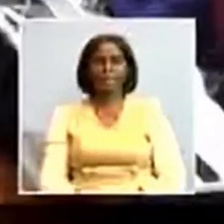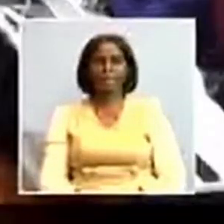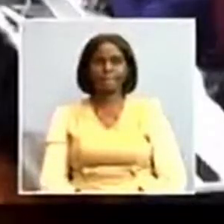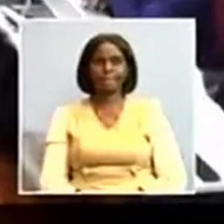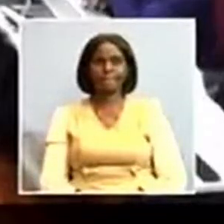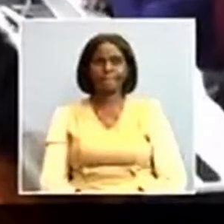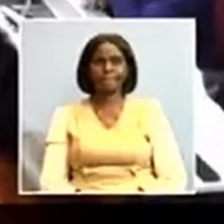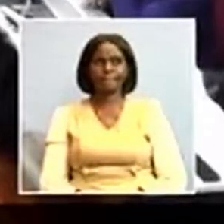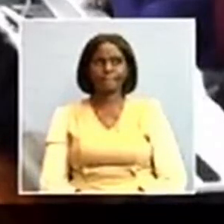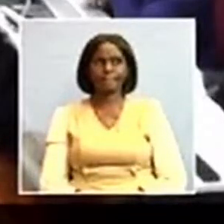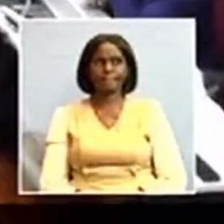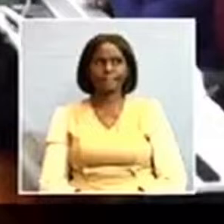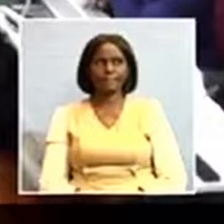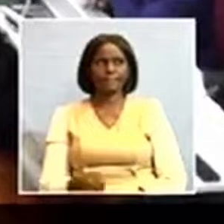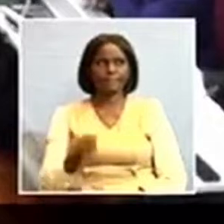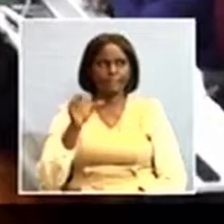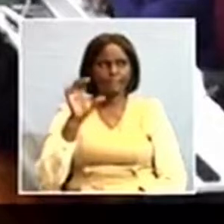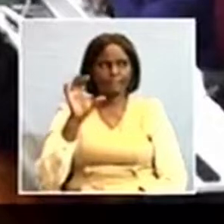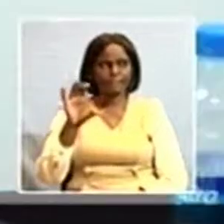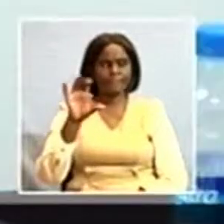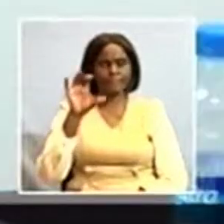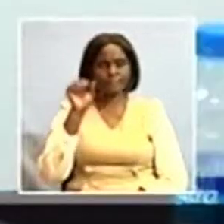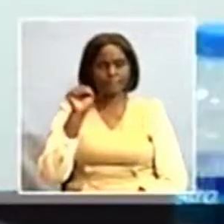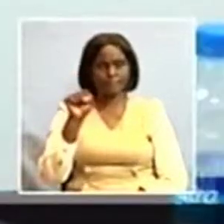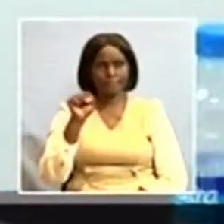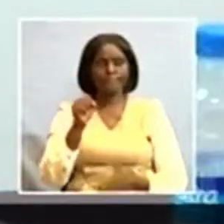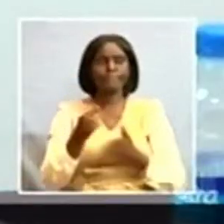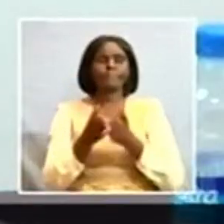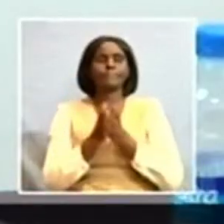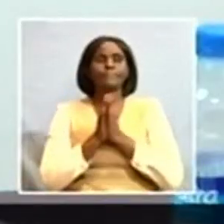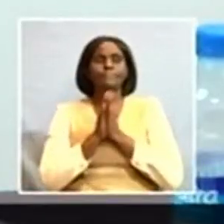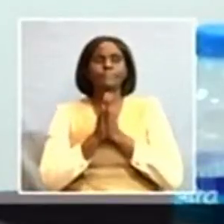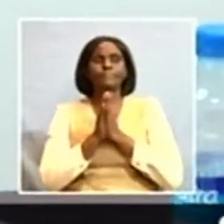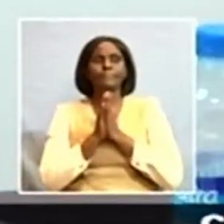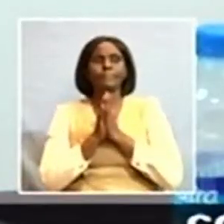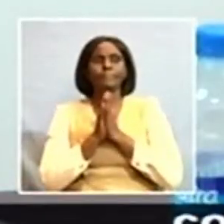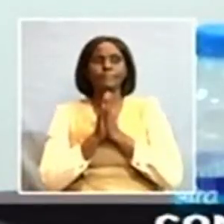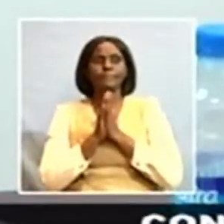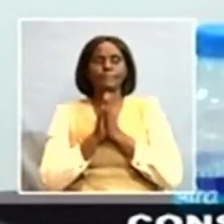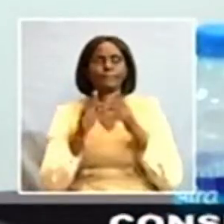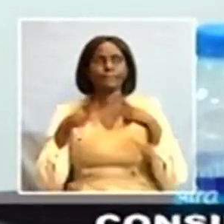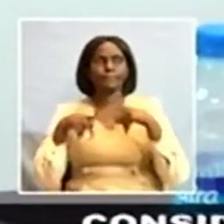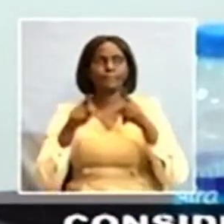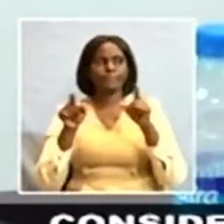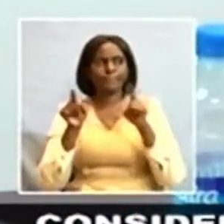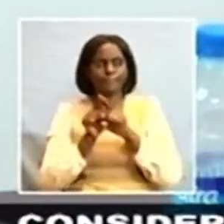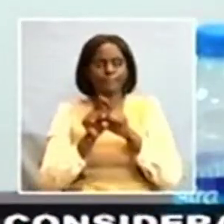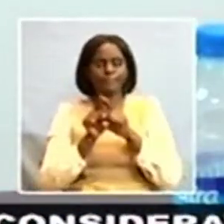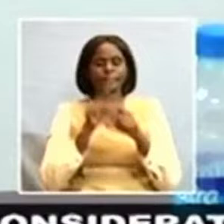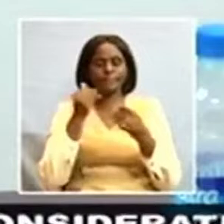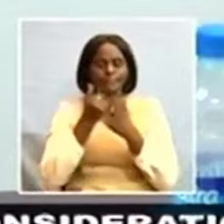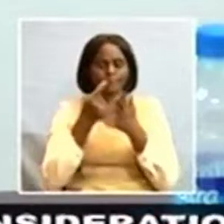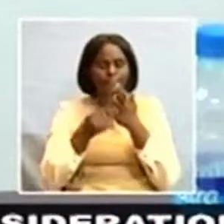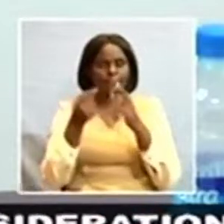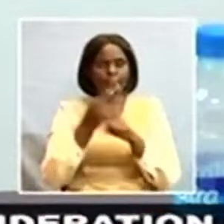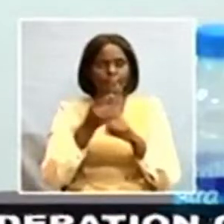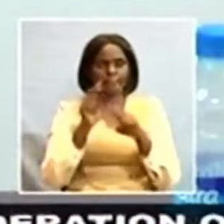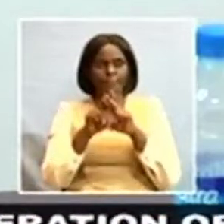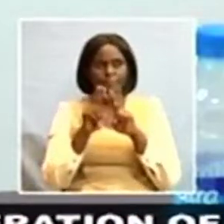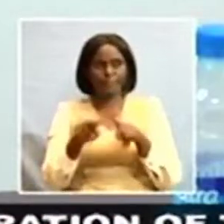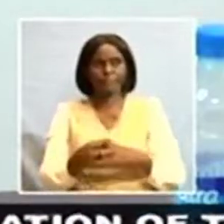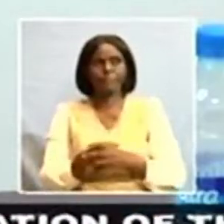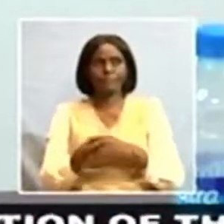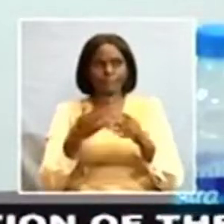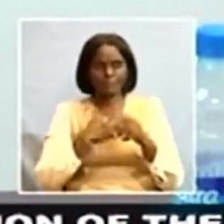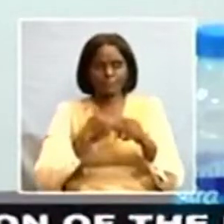The CS had asked for permission to admit the two box files and the addendum from the chair,